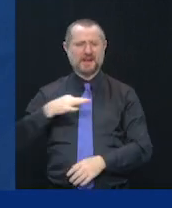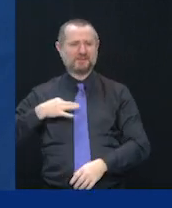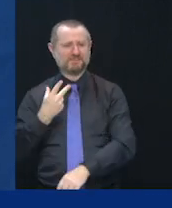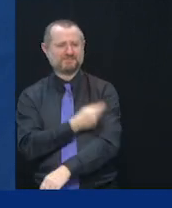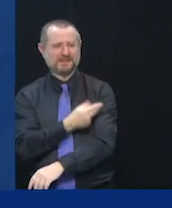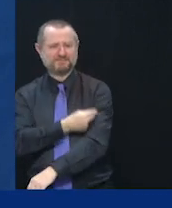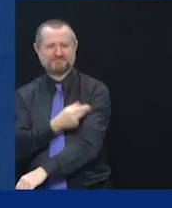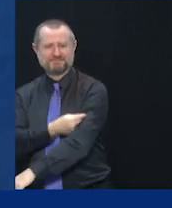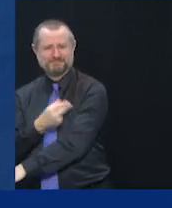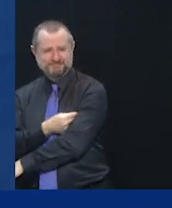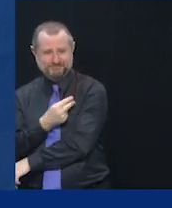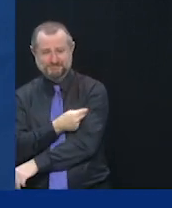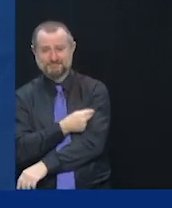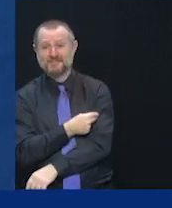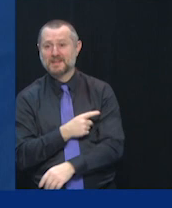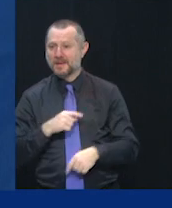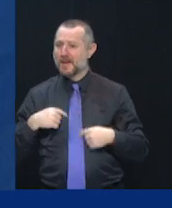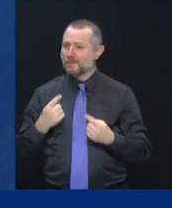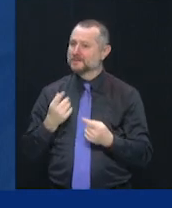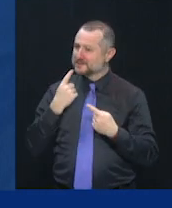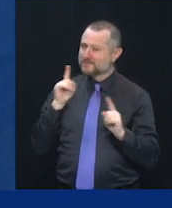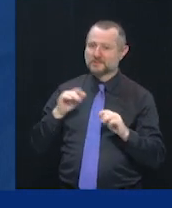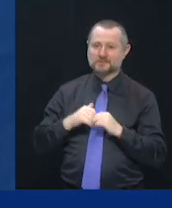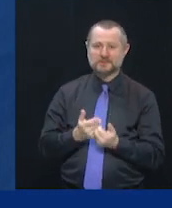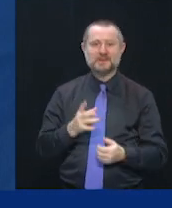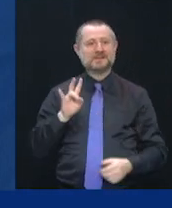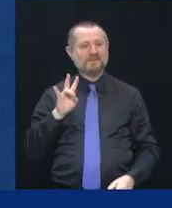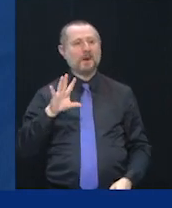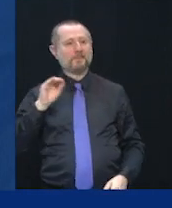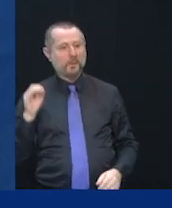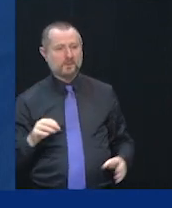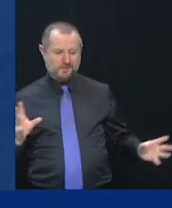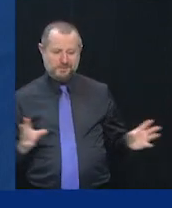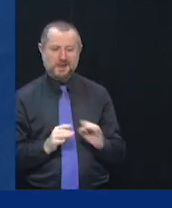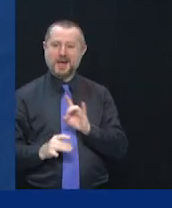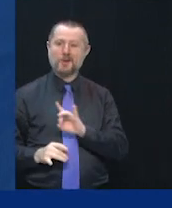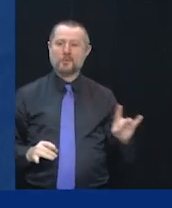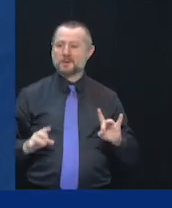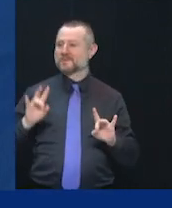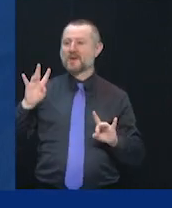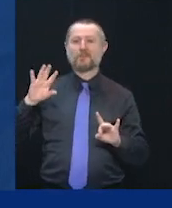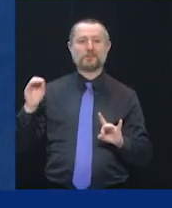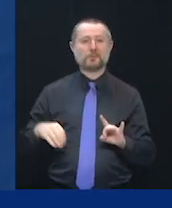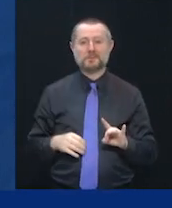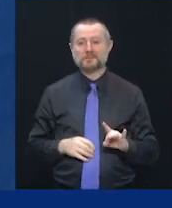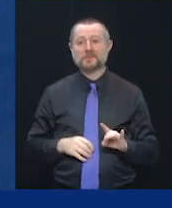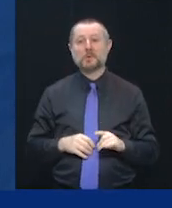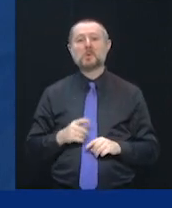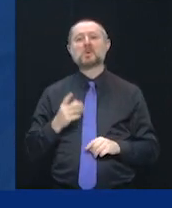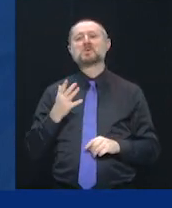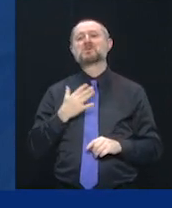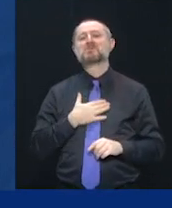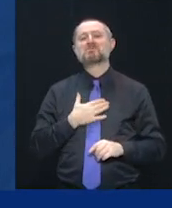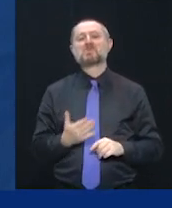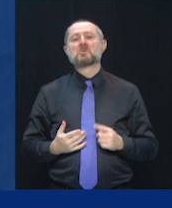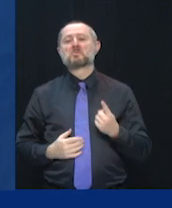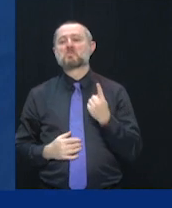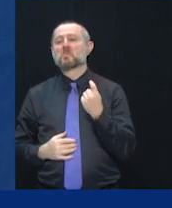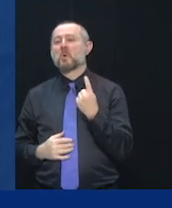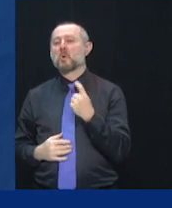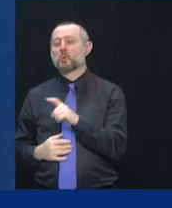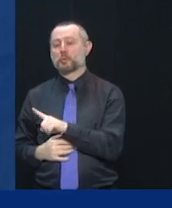And that's how we achieved the 75%. We're giving them 1 more week to do the